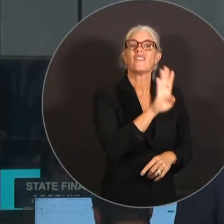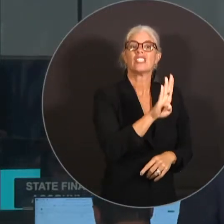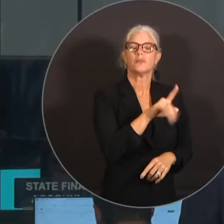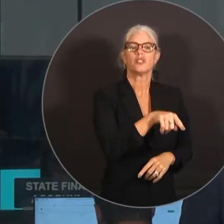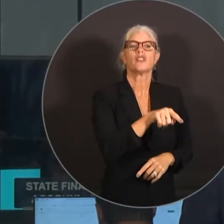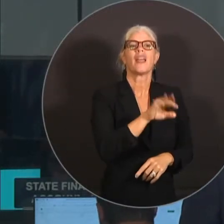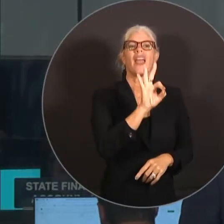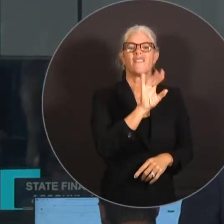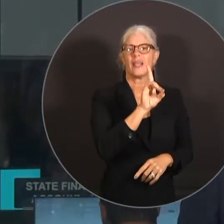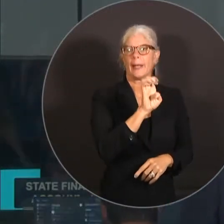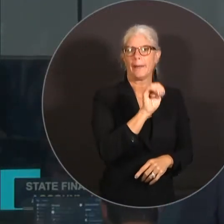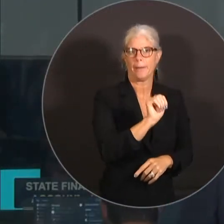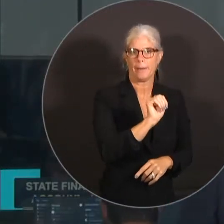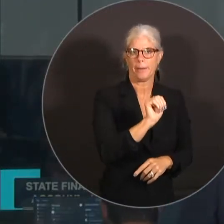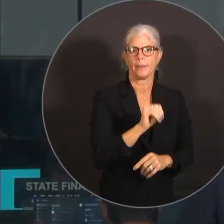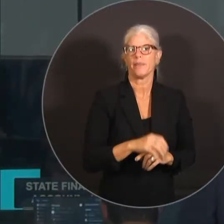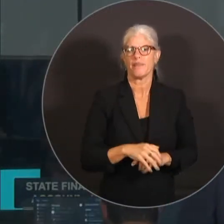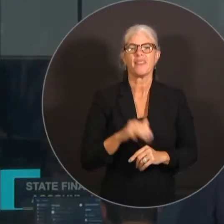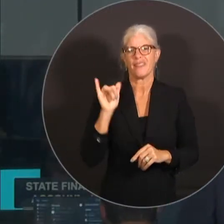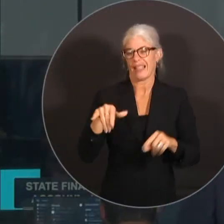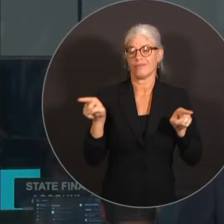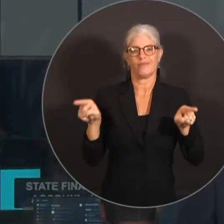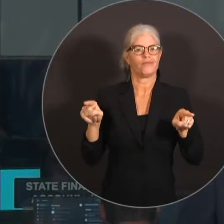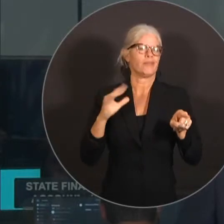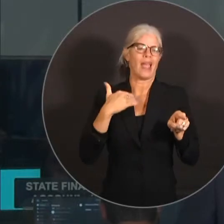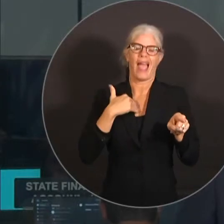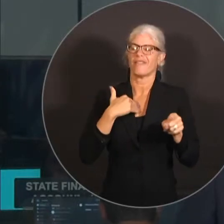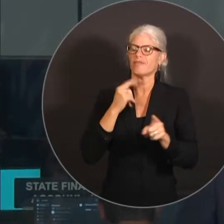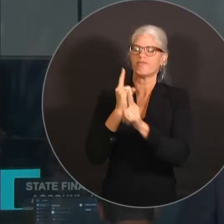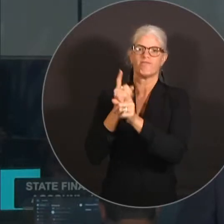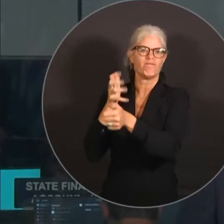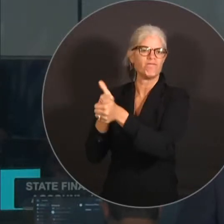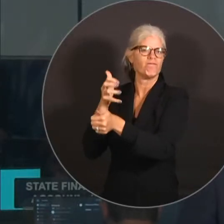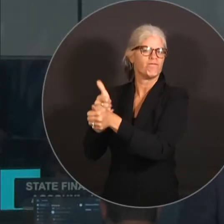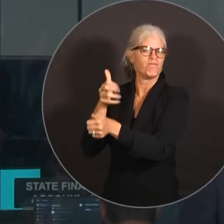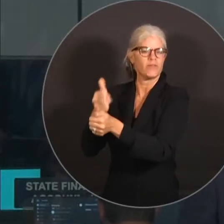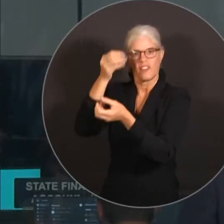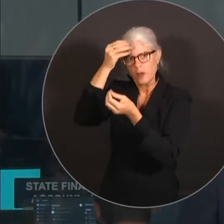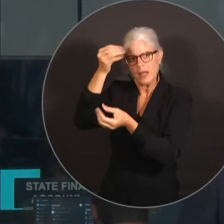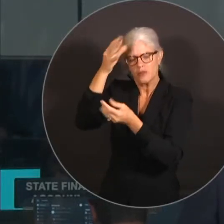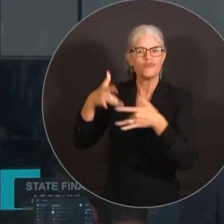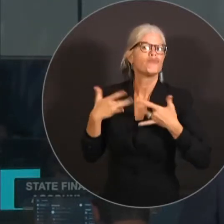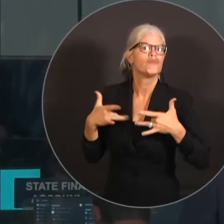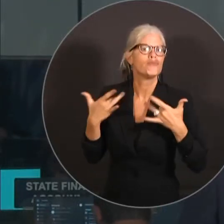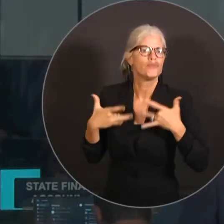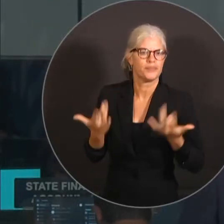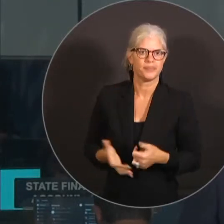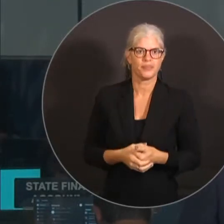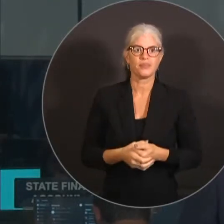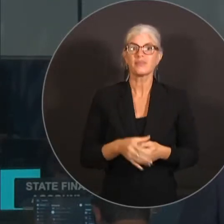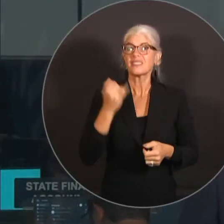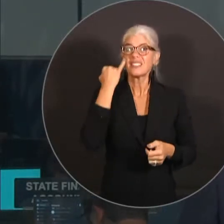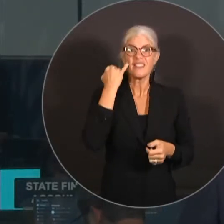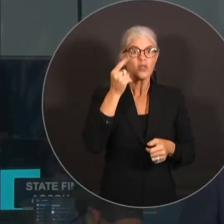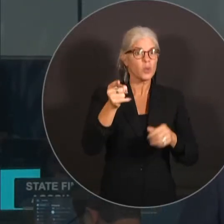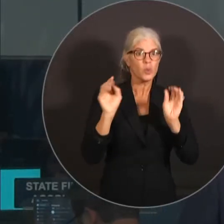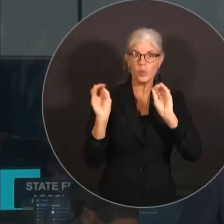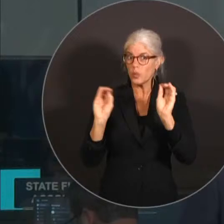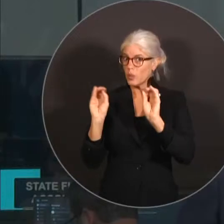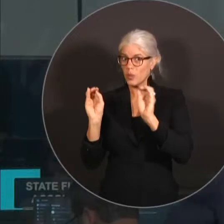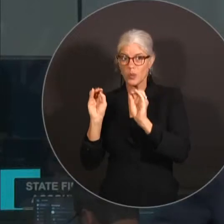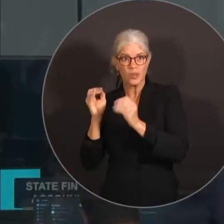and catch up on latest up-to-date information from the division. If you do not have access to that, but you have access to the internet, please make sure you go